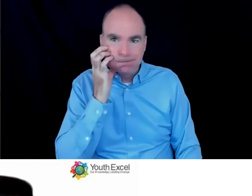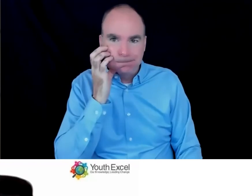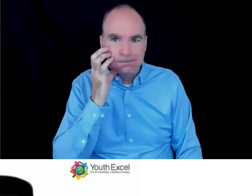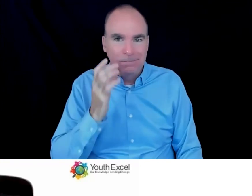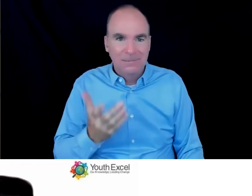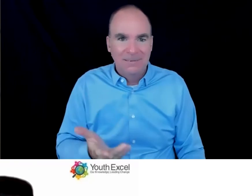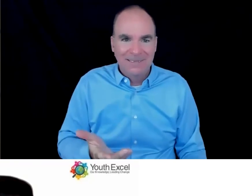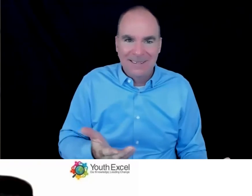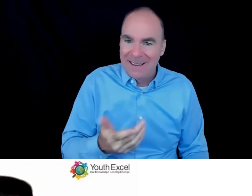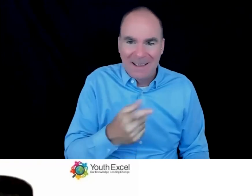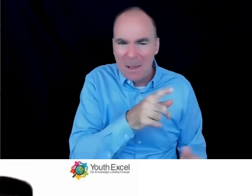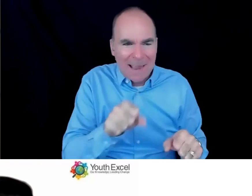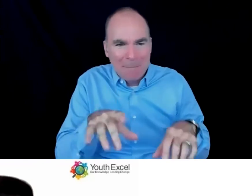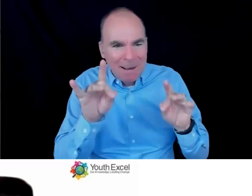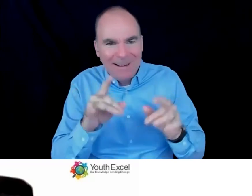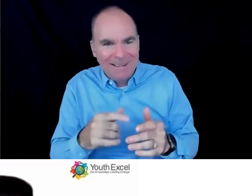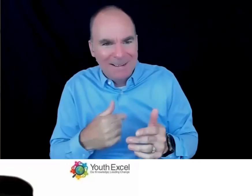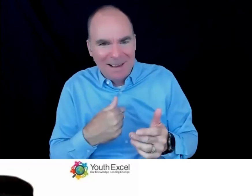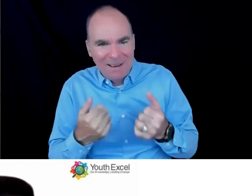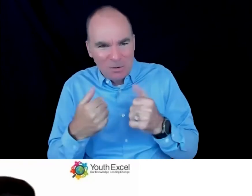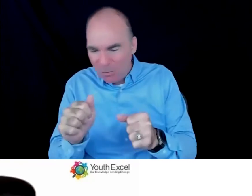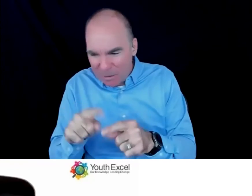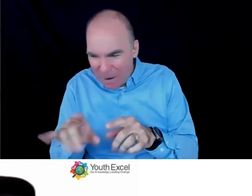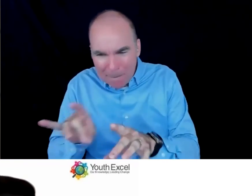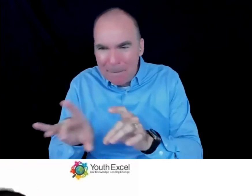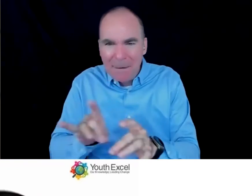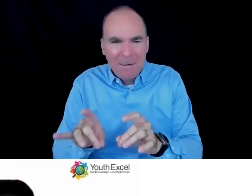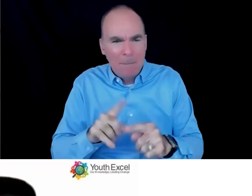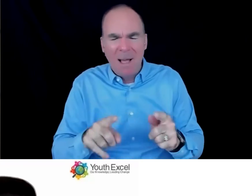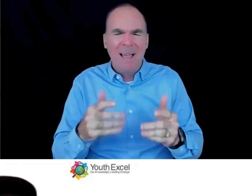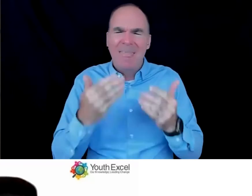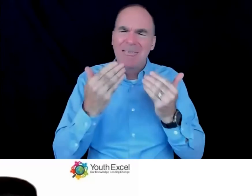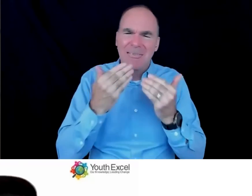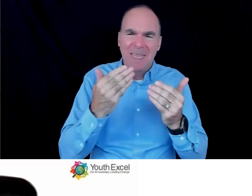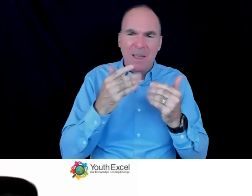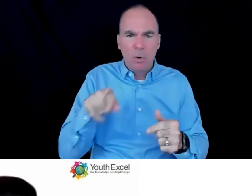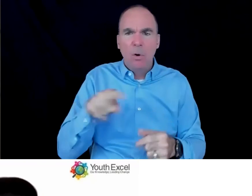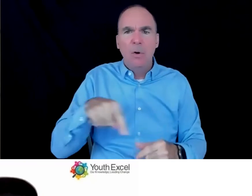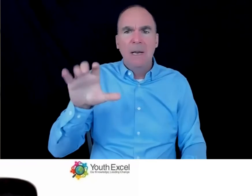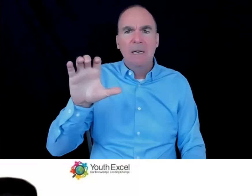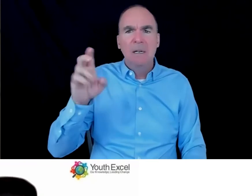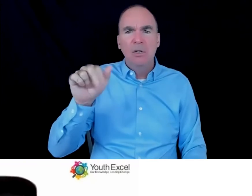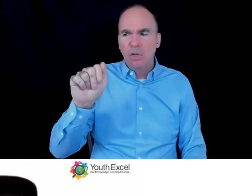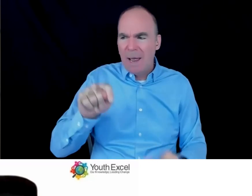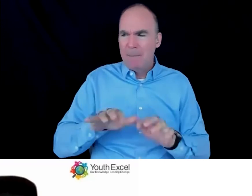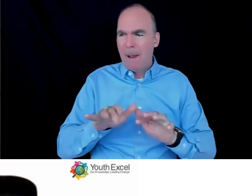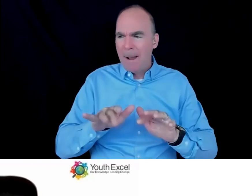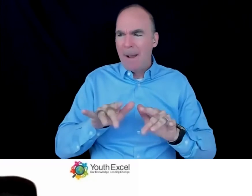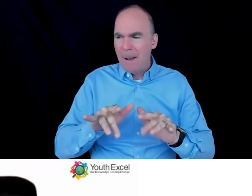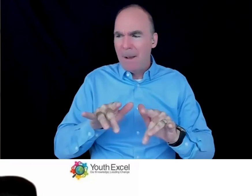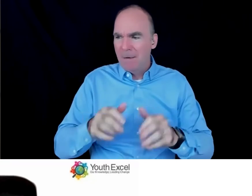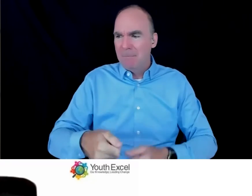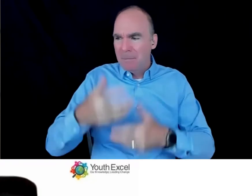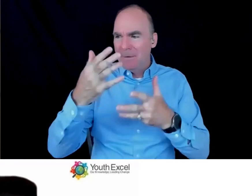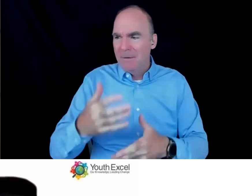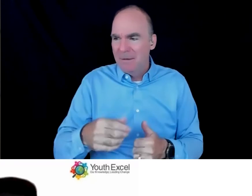you picked up because I really tried to follow up. It was a mouthful. Thank you for keeping the chat box active. I do appreciate also the